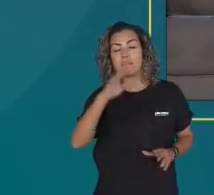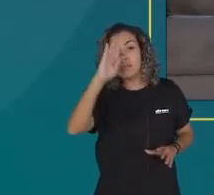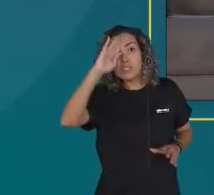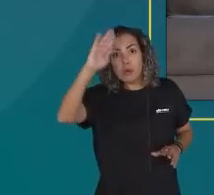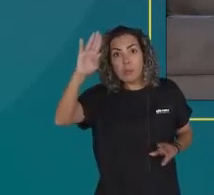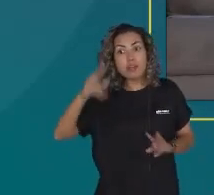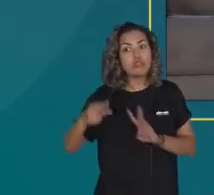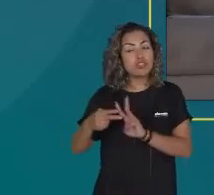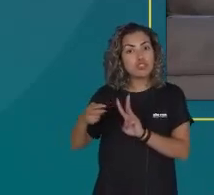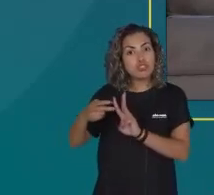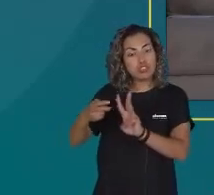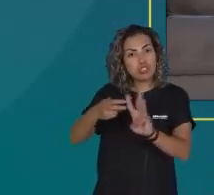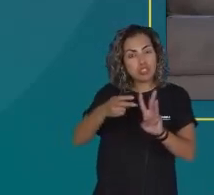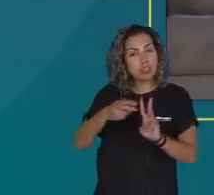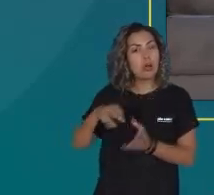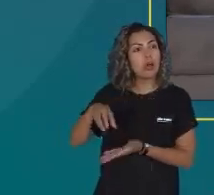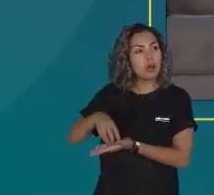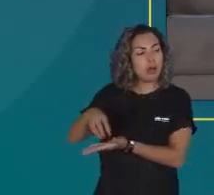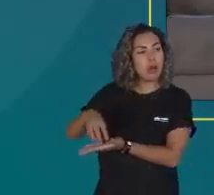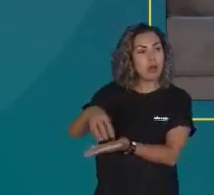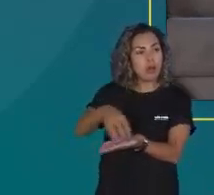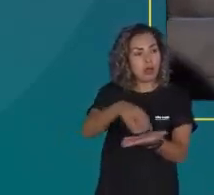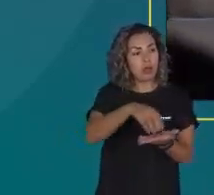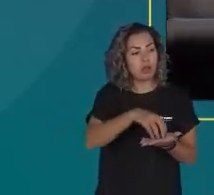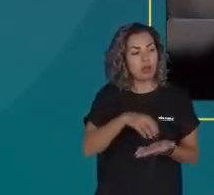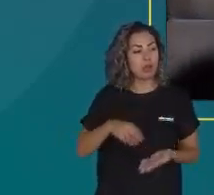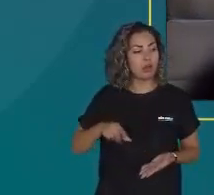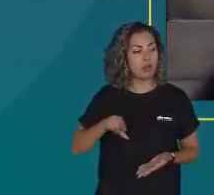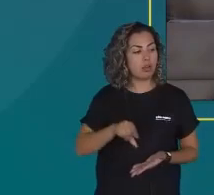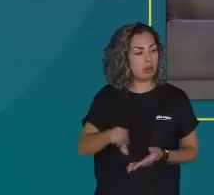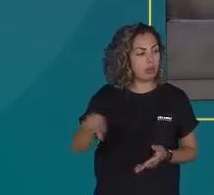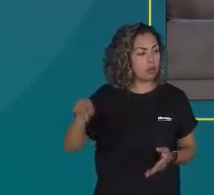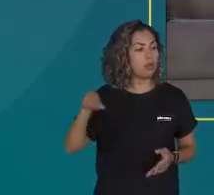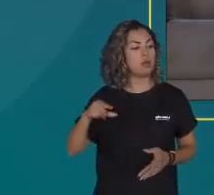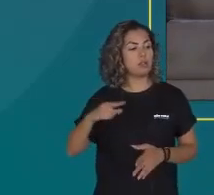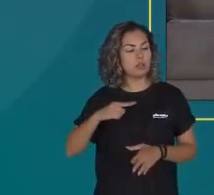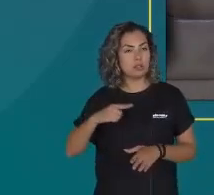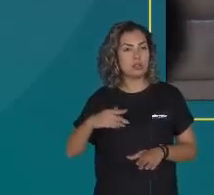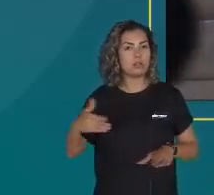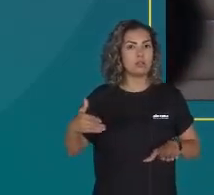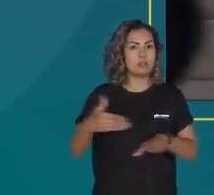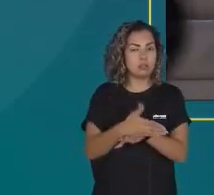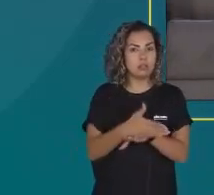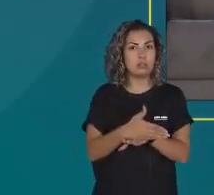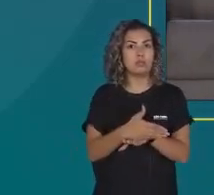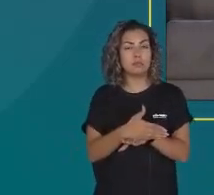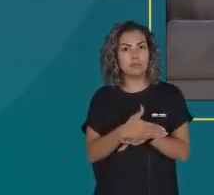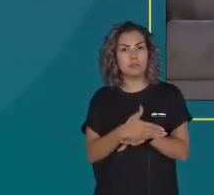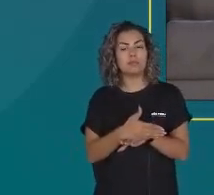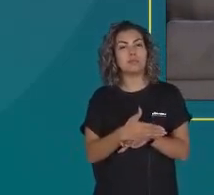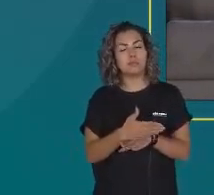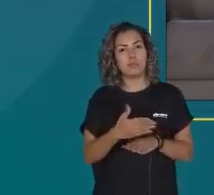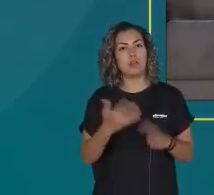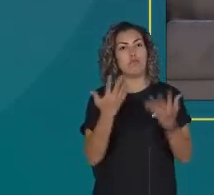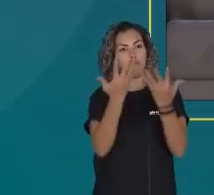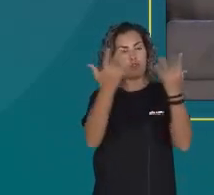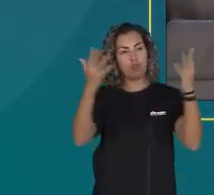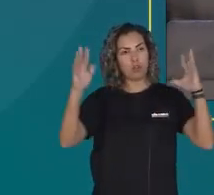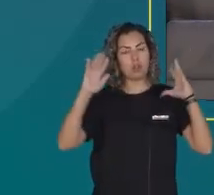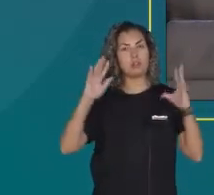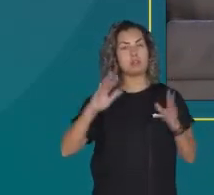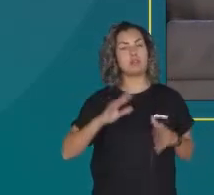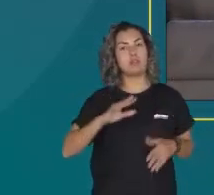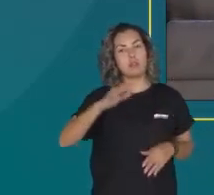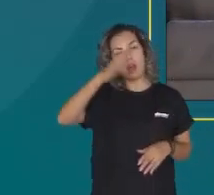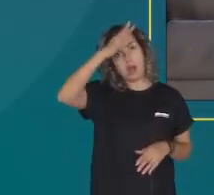it's formally informal settlements. It's also a place of Amazonian forests. It's a place where people also need to do